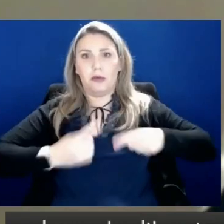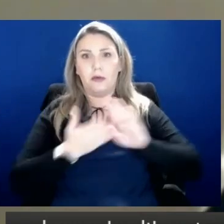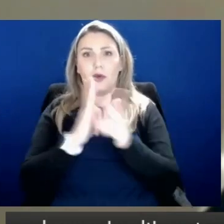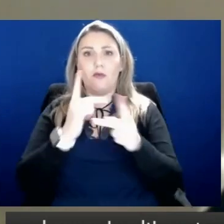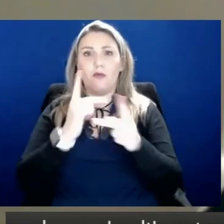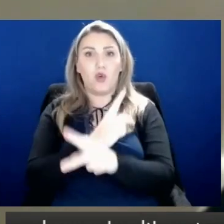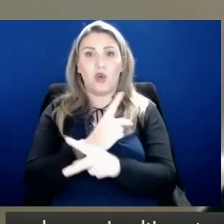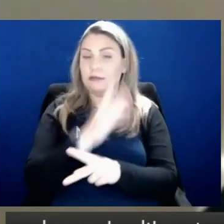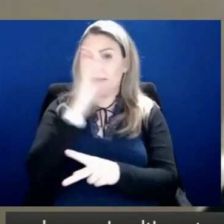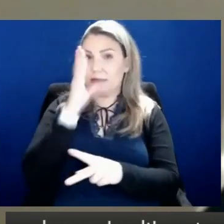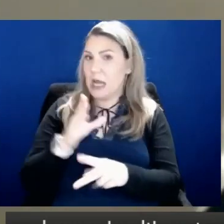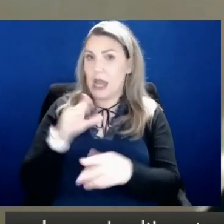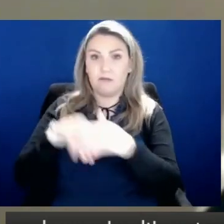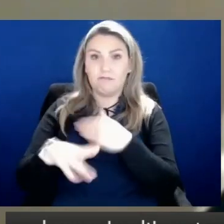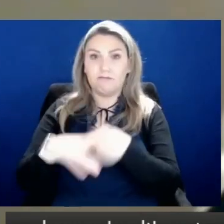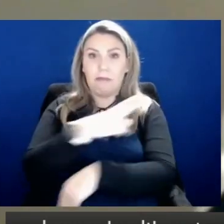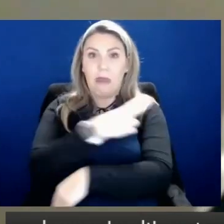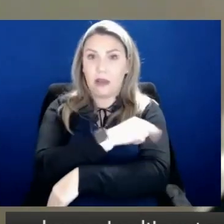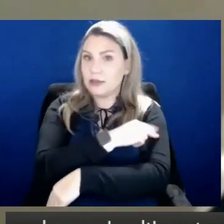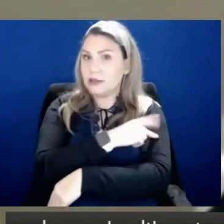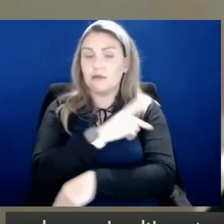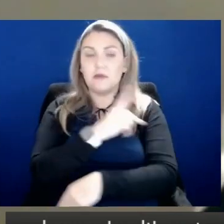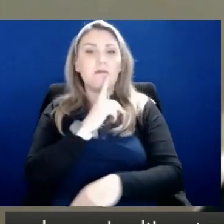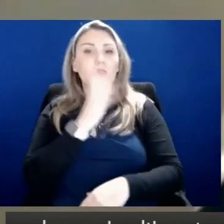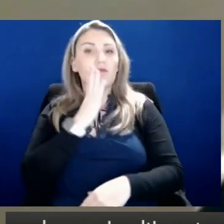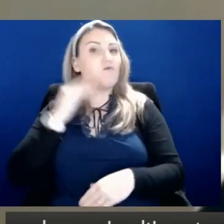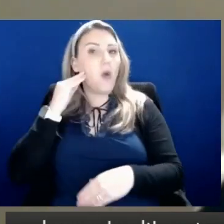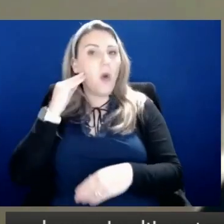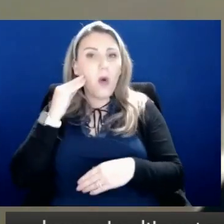hospitalized. I was at home on home oxygen.